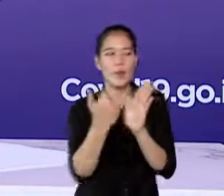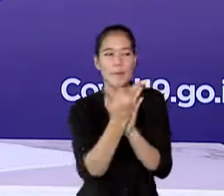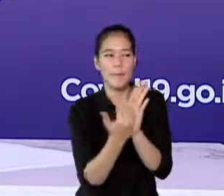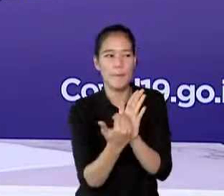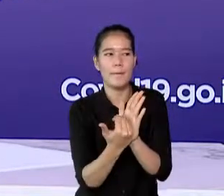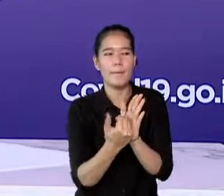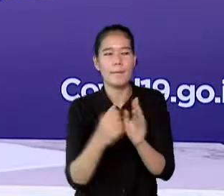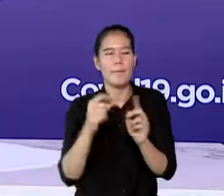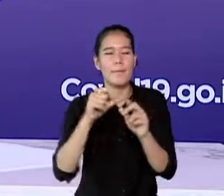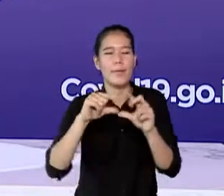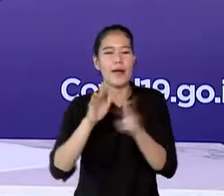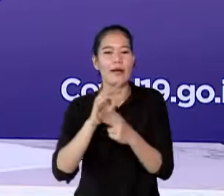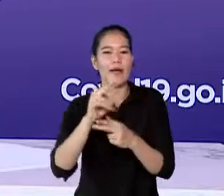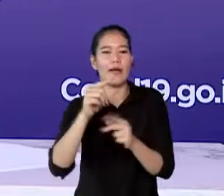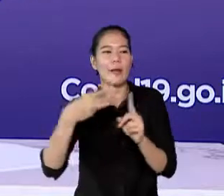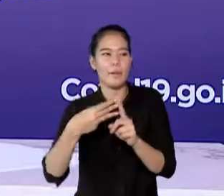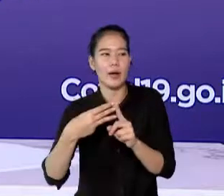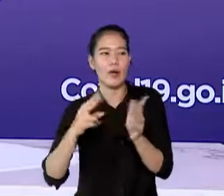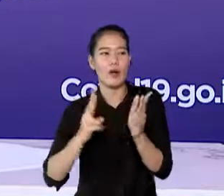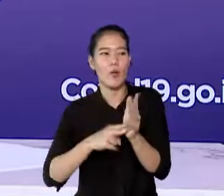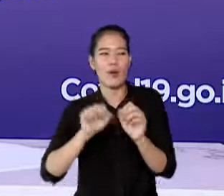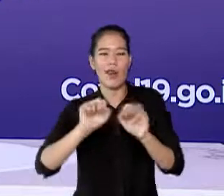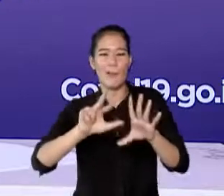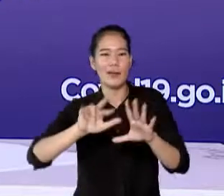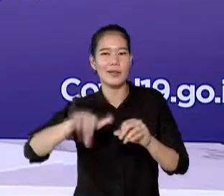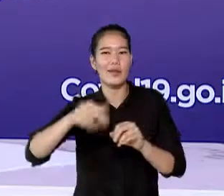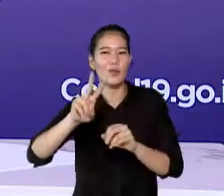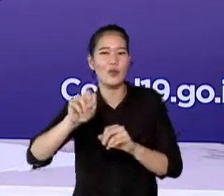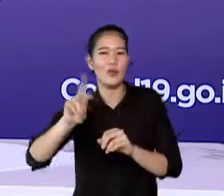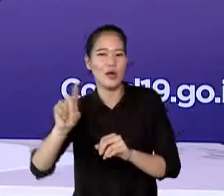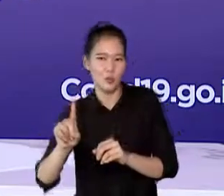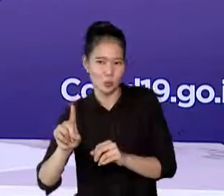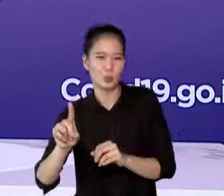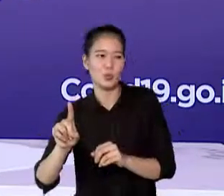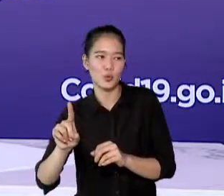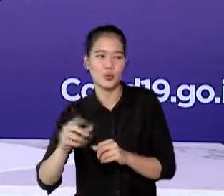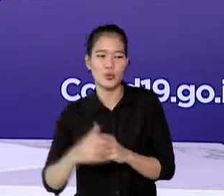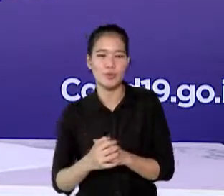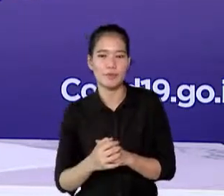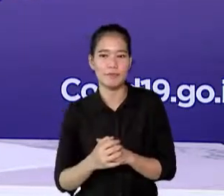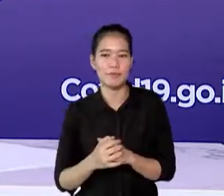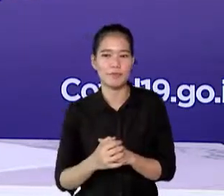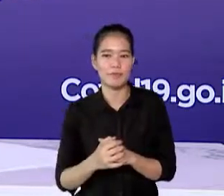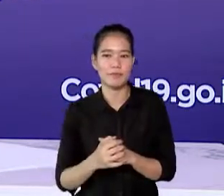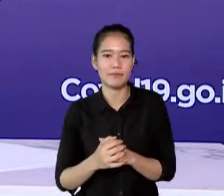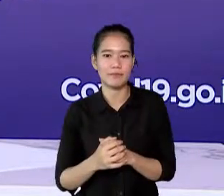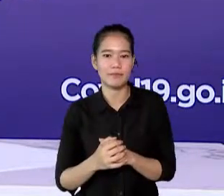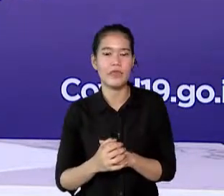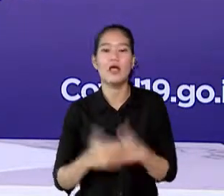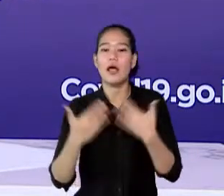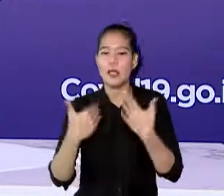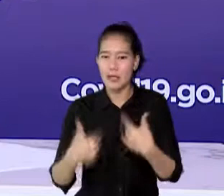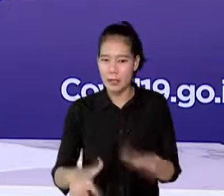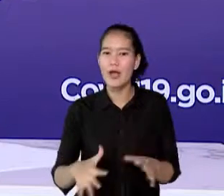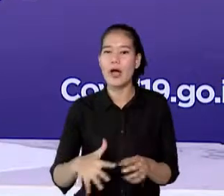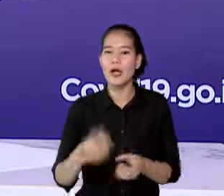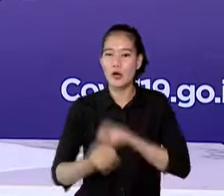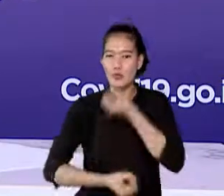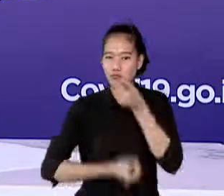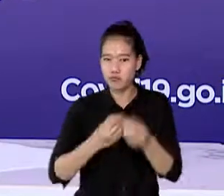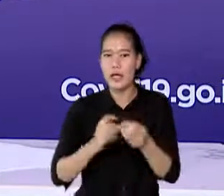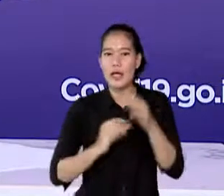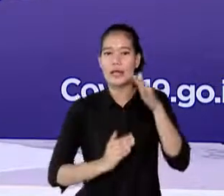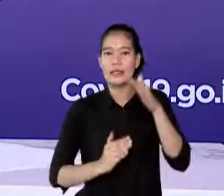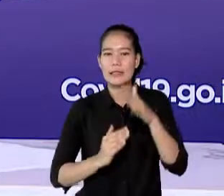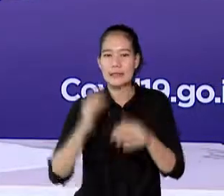of 2021. With that, we come to end of our briefing this afternoon, and we will